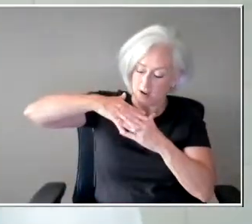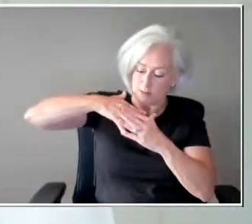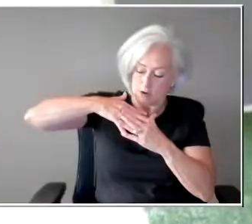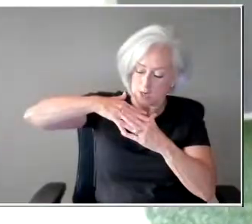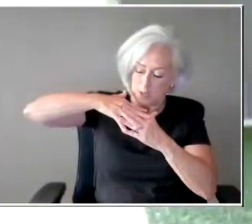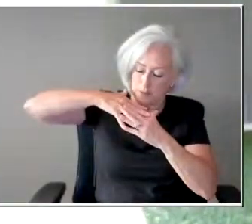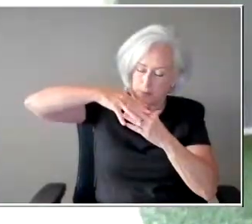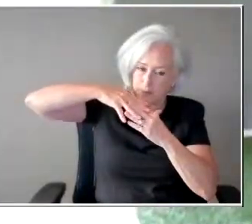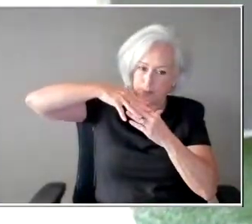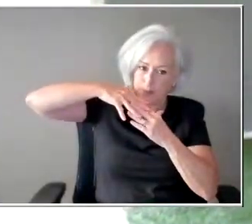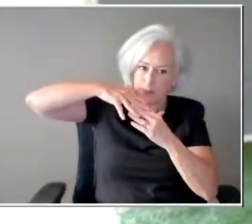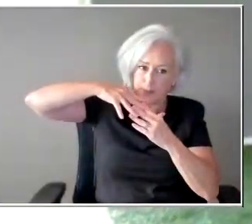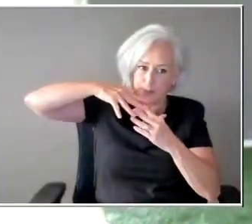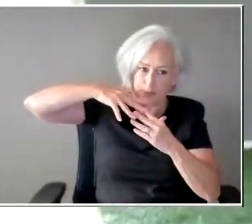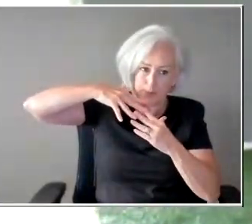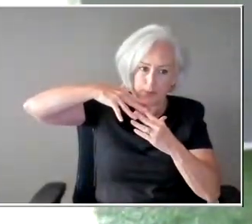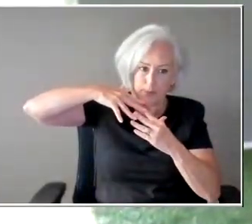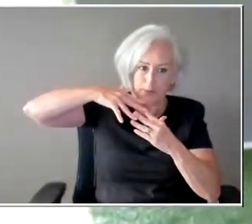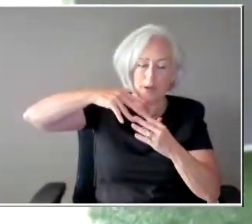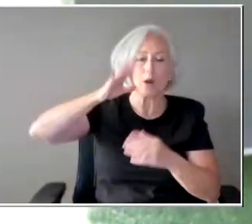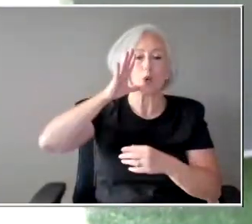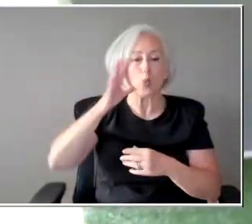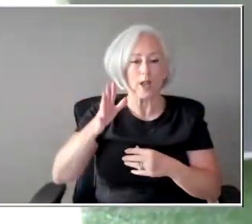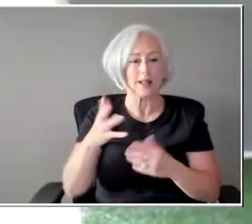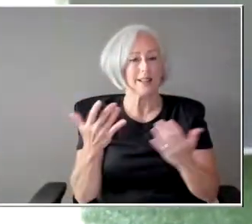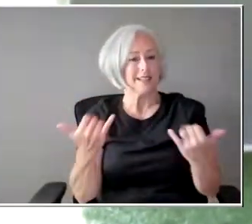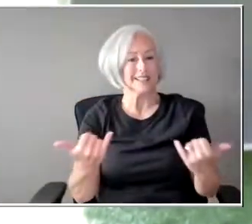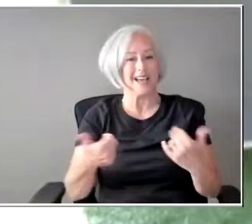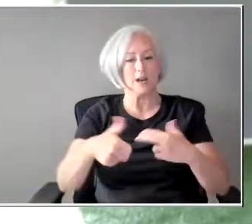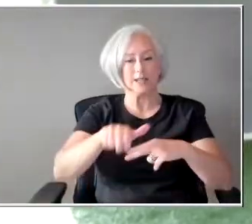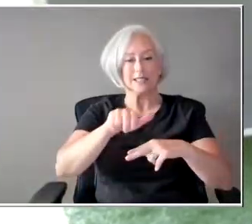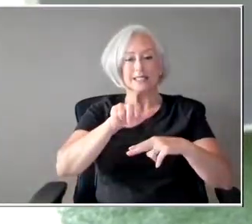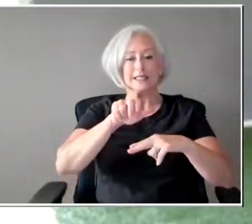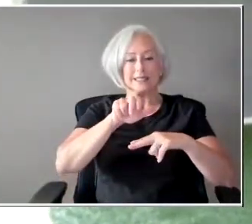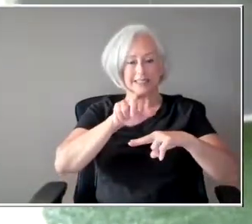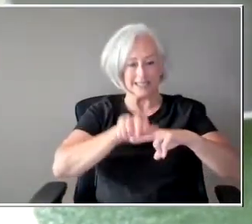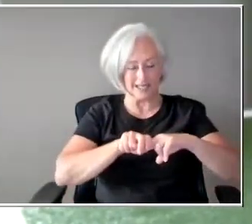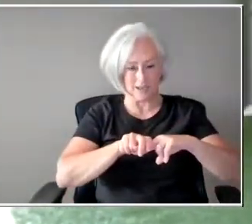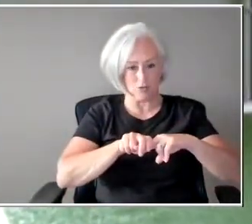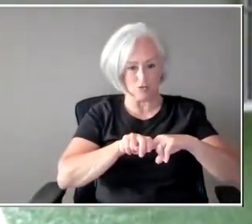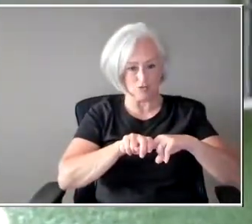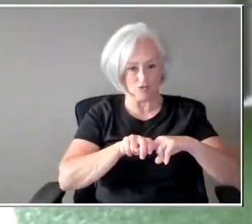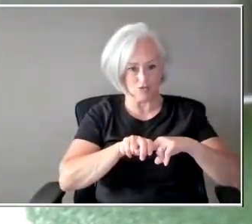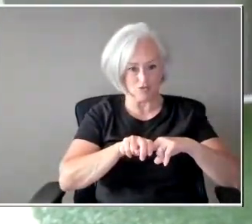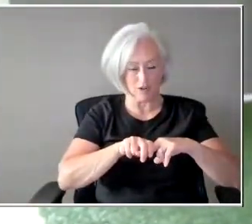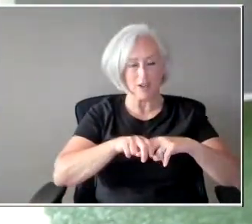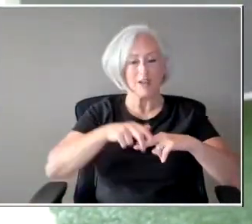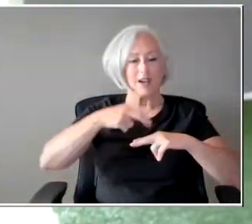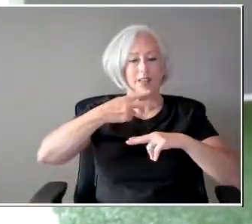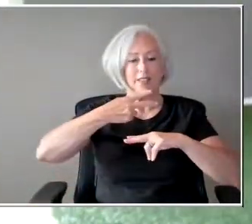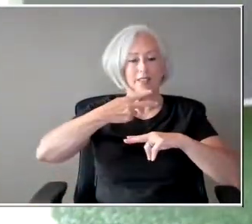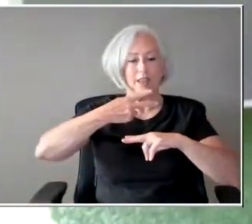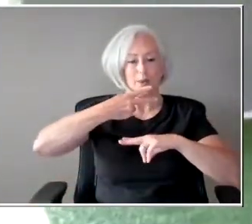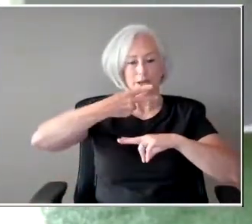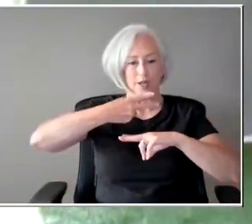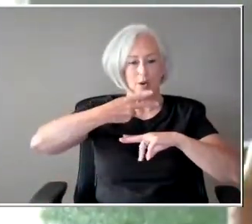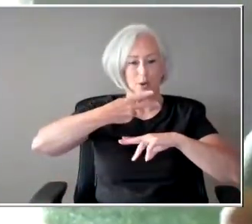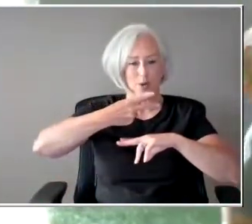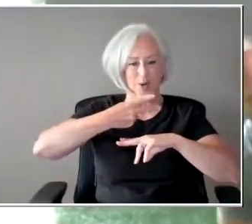have you go ahead and take a seat and lie on your side. You want to look like you are posing for the swimsuit model, you know